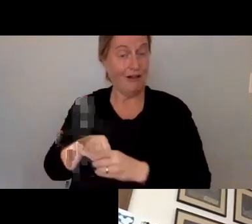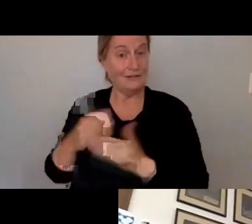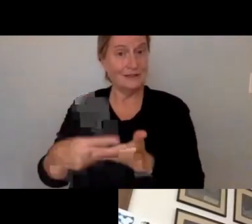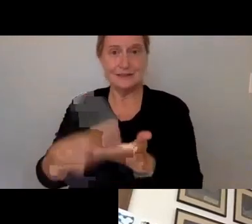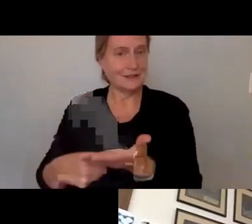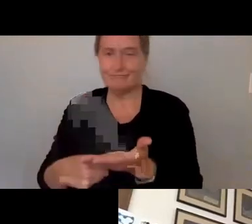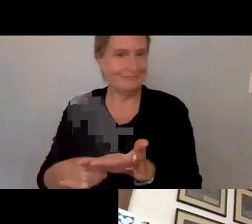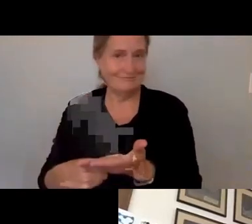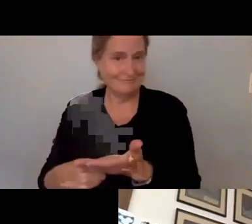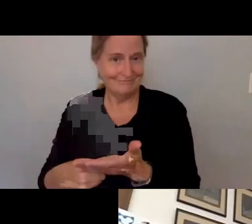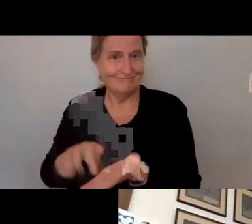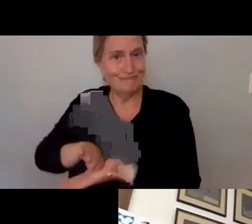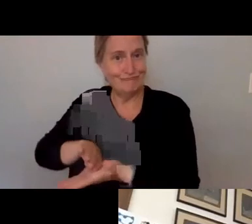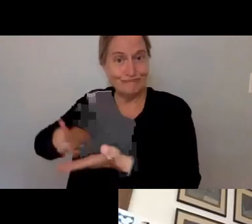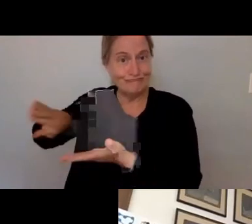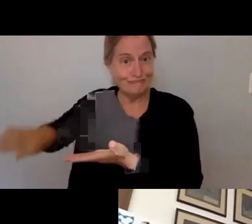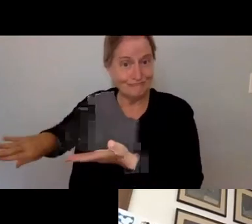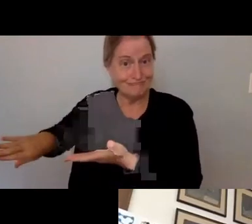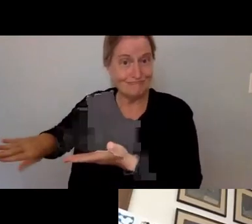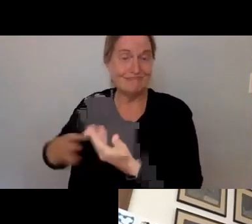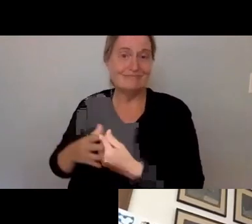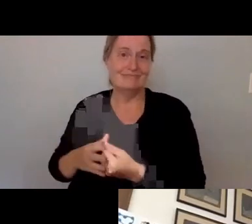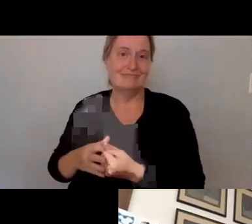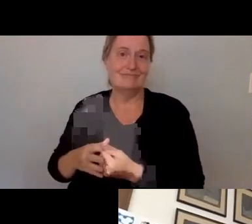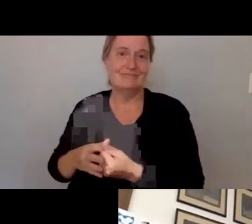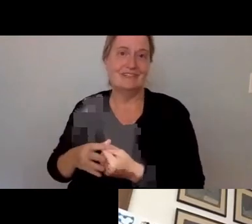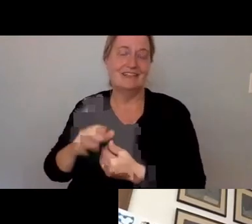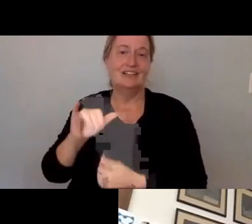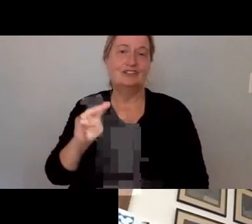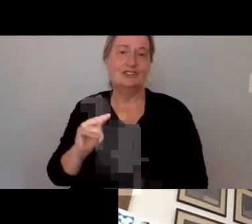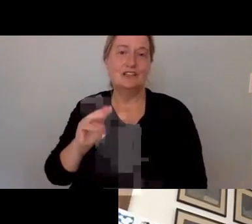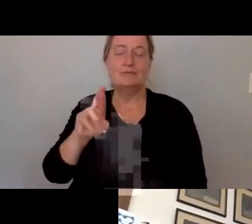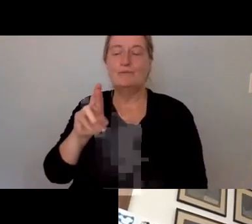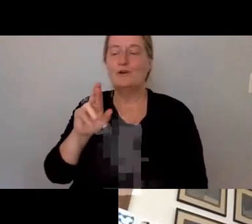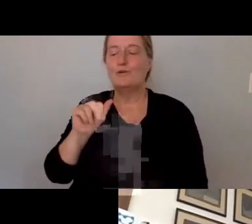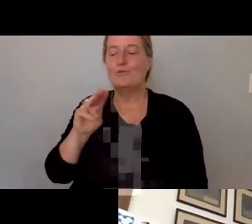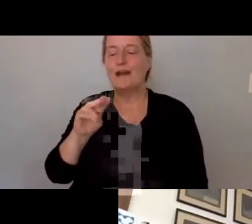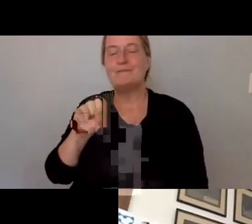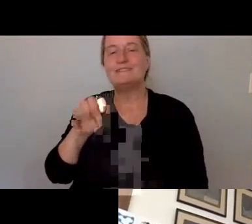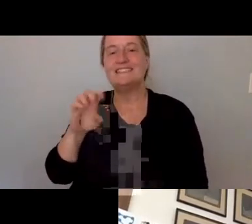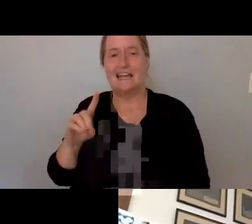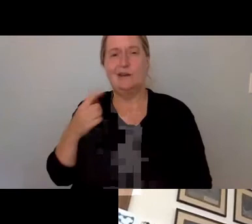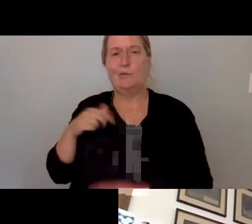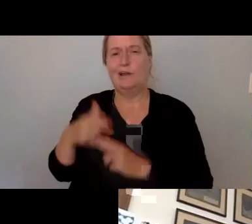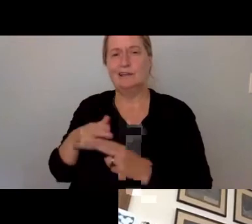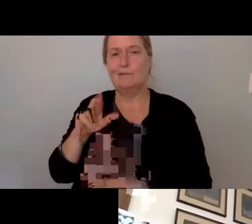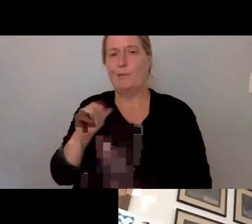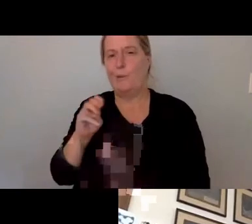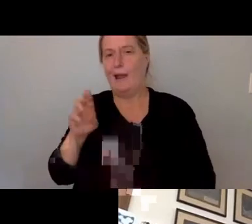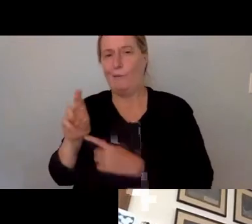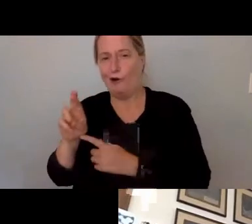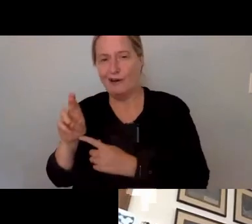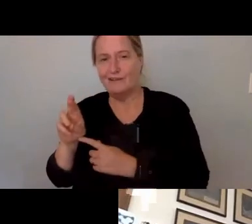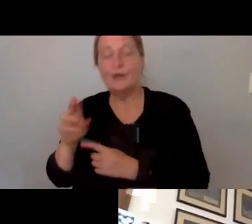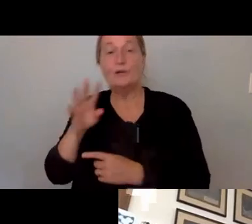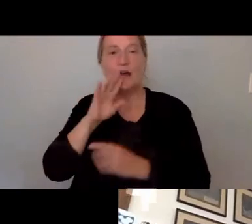2001, when Jim Ramstad used to say that all the time. When it comes to education and health and human services, Hoffman, we got to set our egos outside